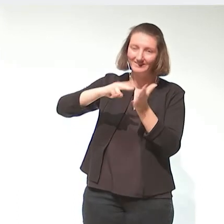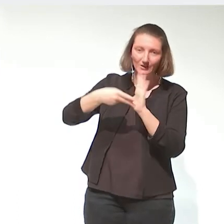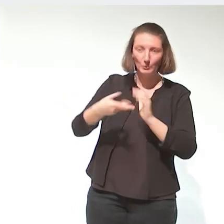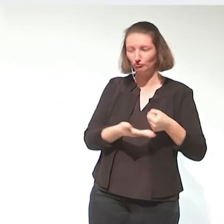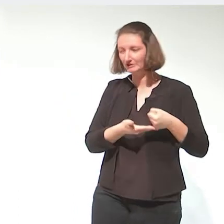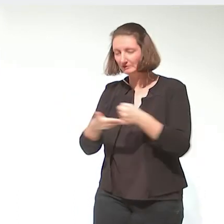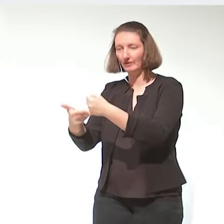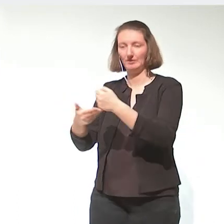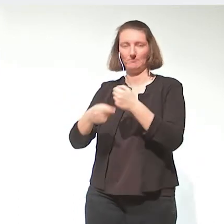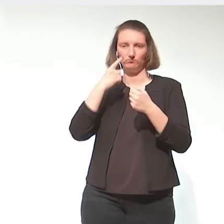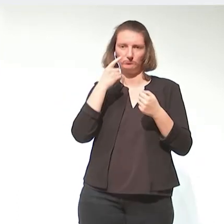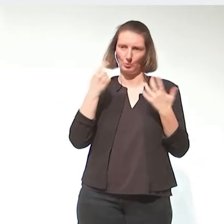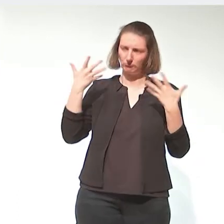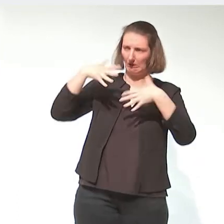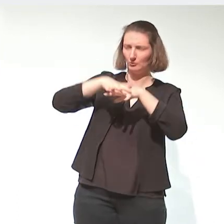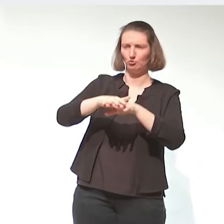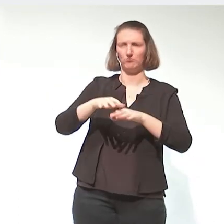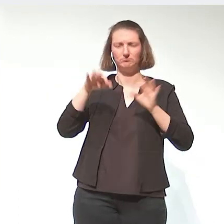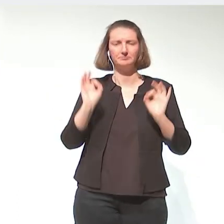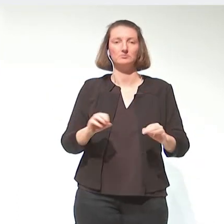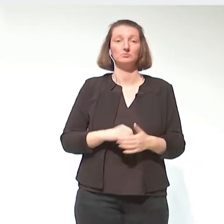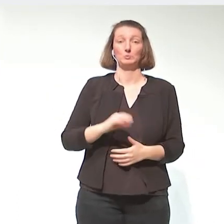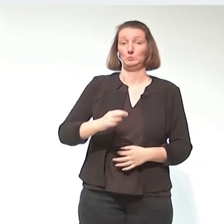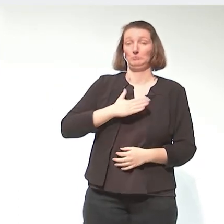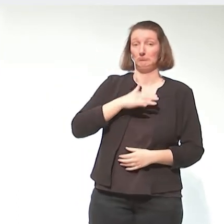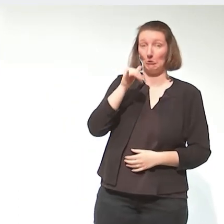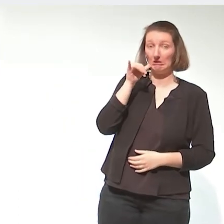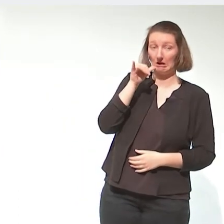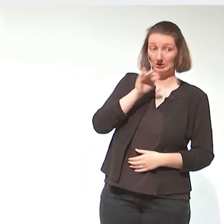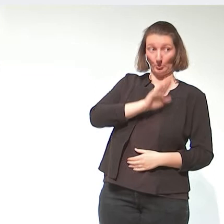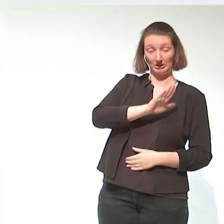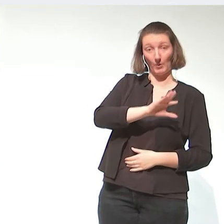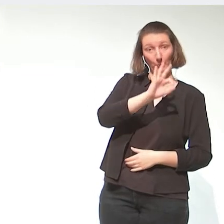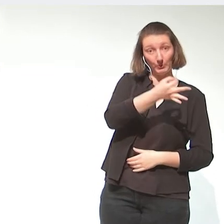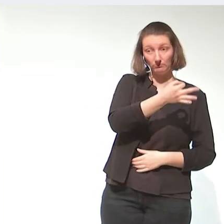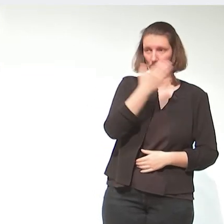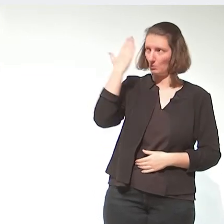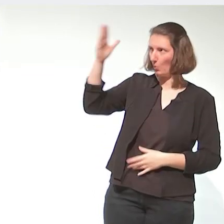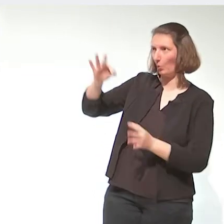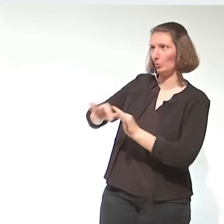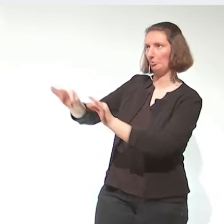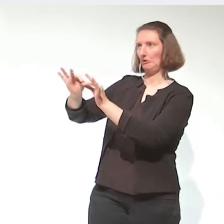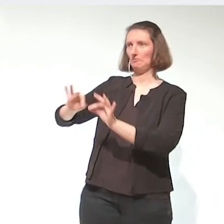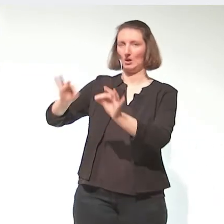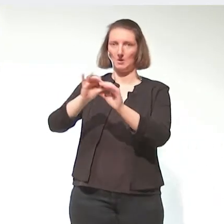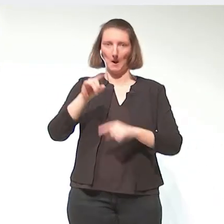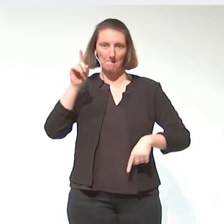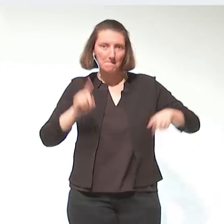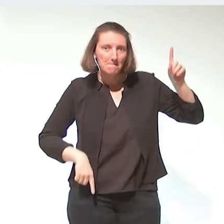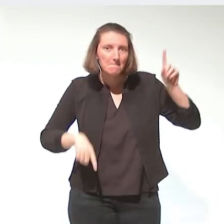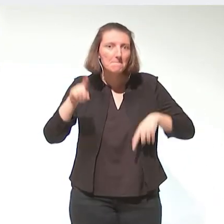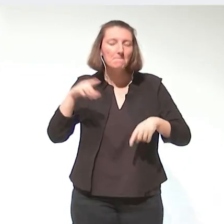in a adapted environment with the requisite assisted technology. That's the bread and butter rule in my country, but in other